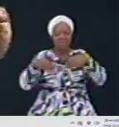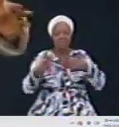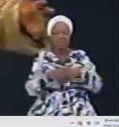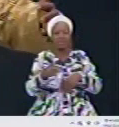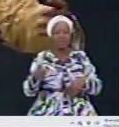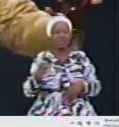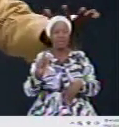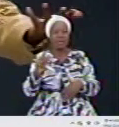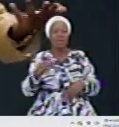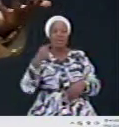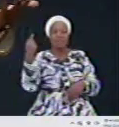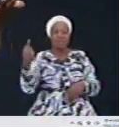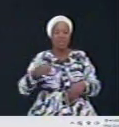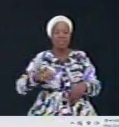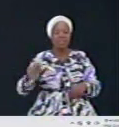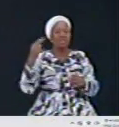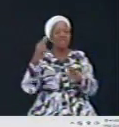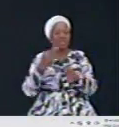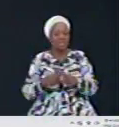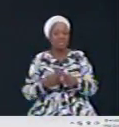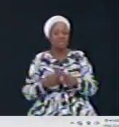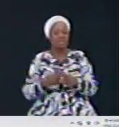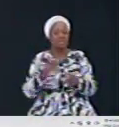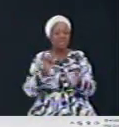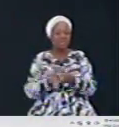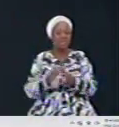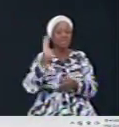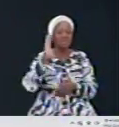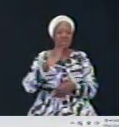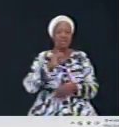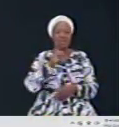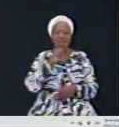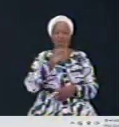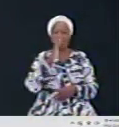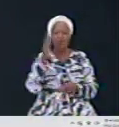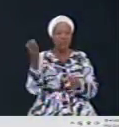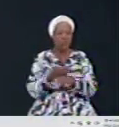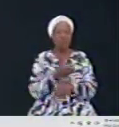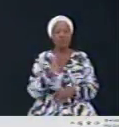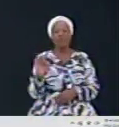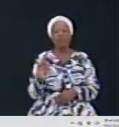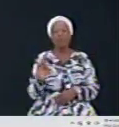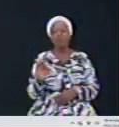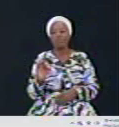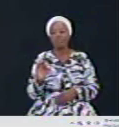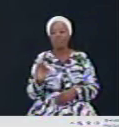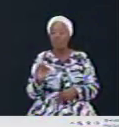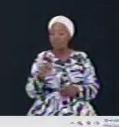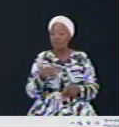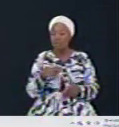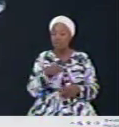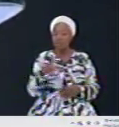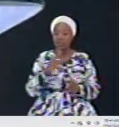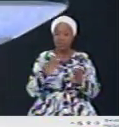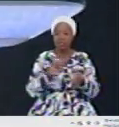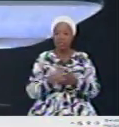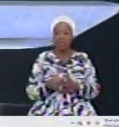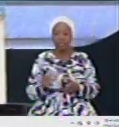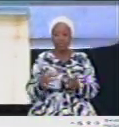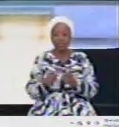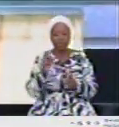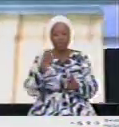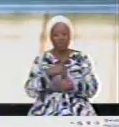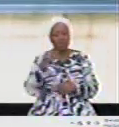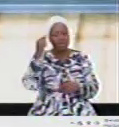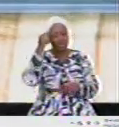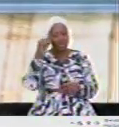an everlasting name that shall not be cut off. Those are the people that choose the things